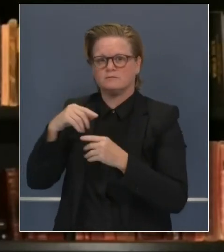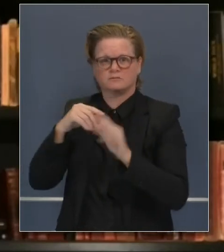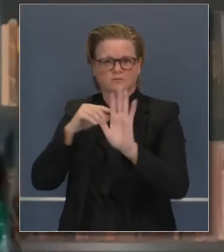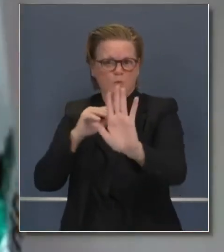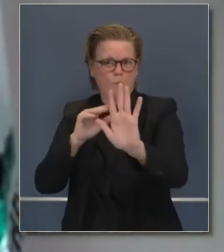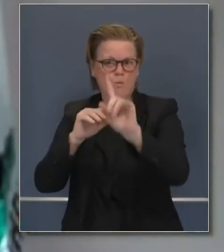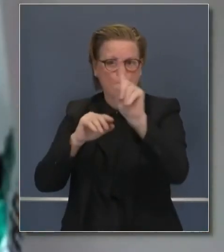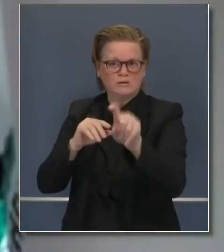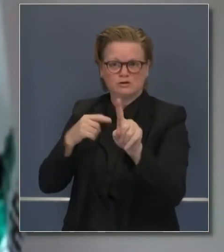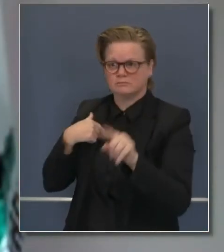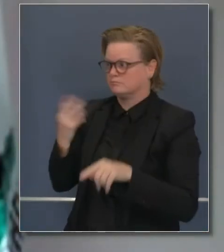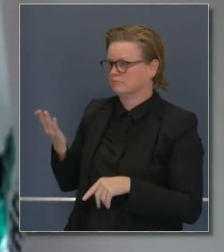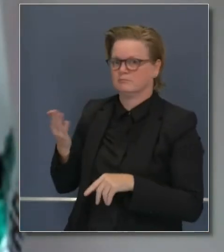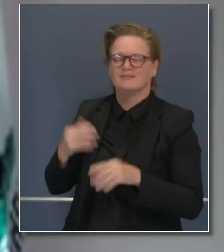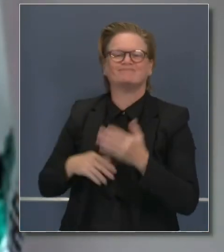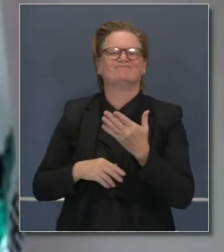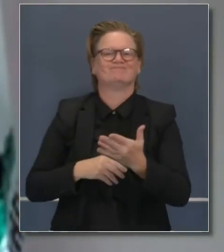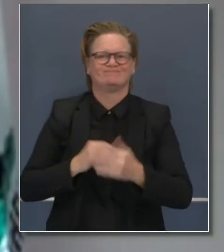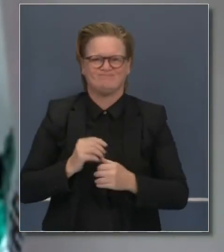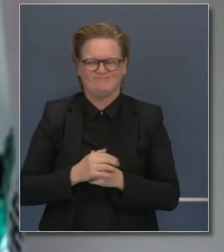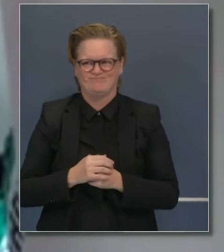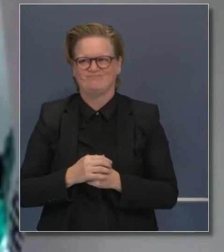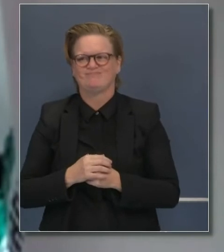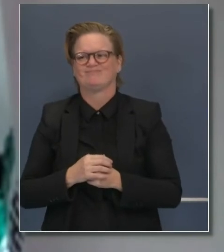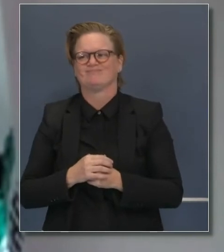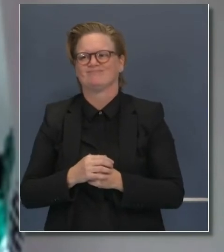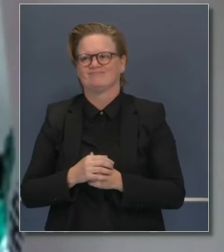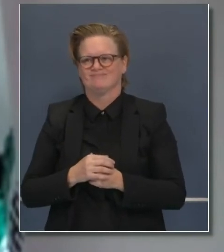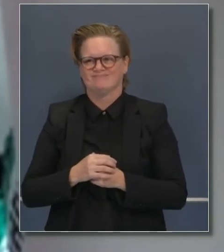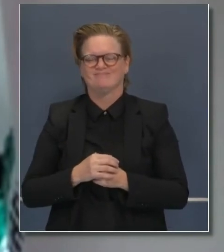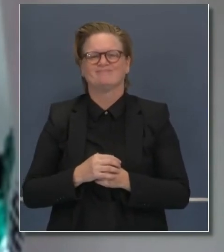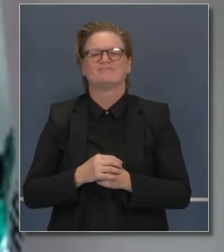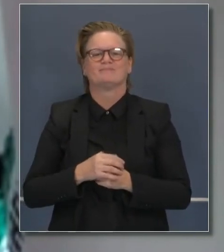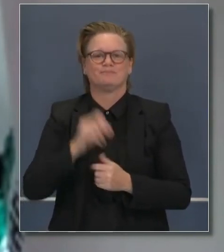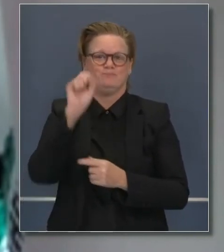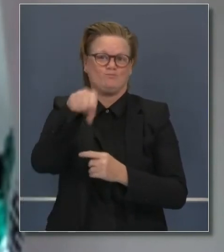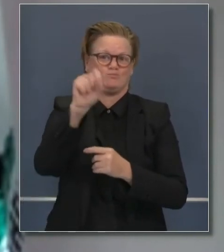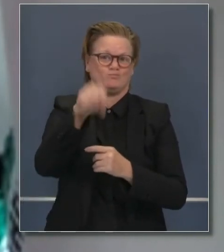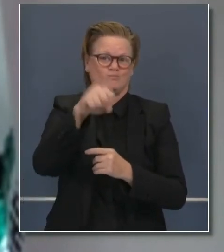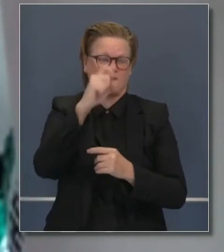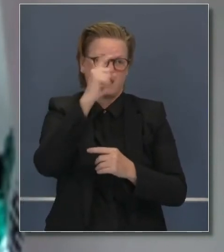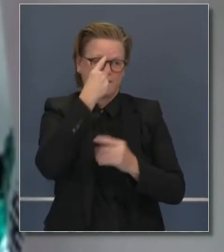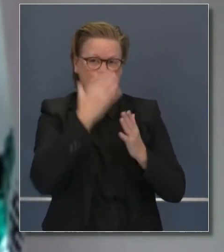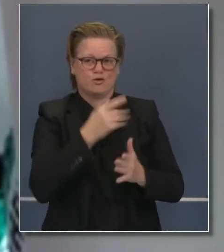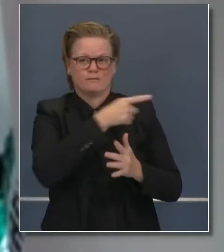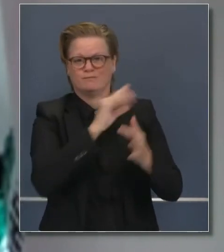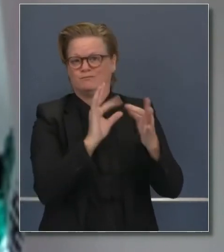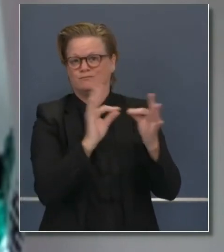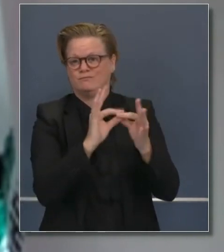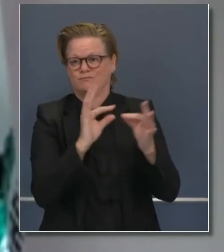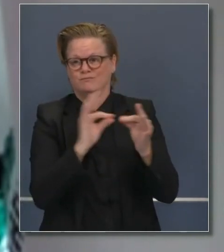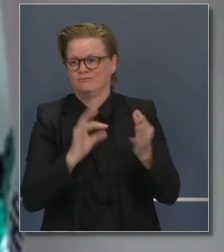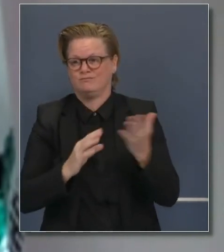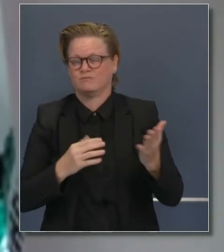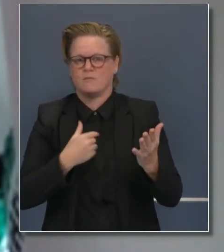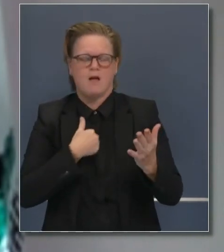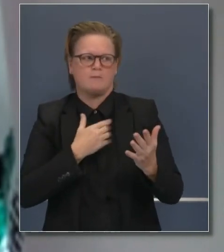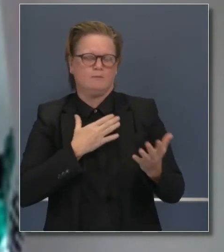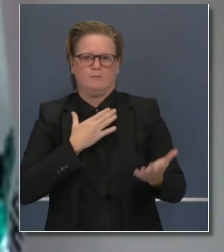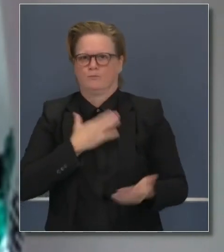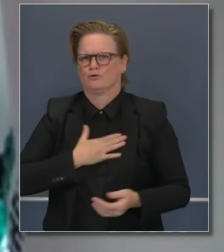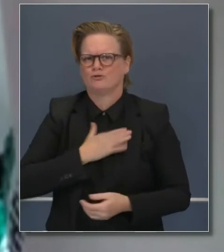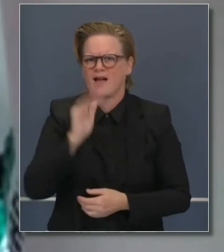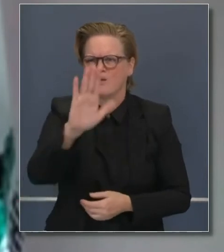Yeah, Governor, I think as you said, and I appreciate the question, and I just want to begin by saying